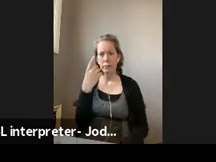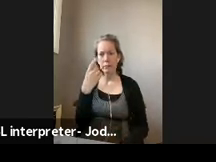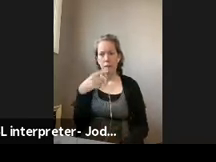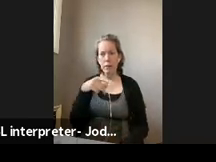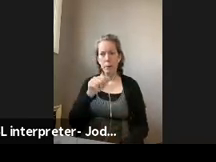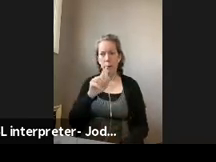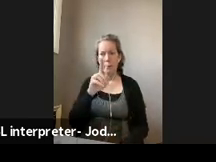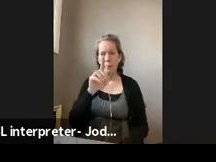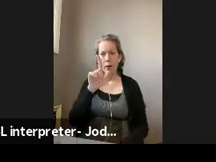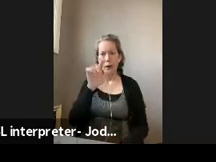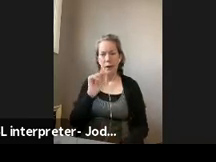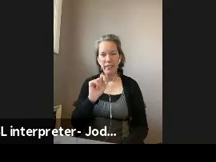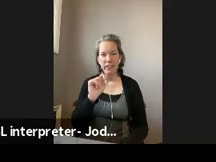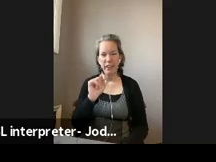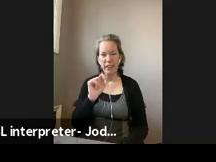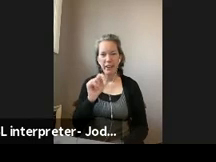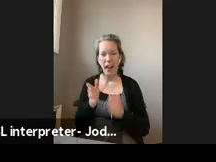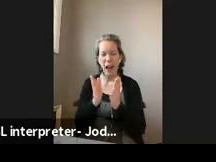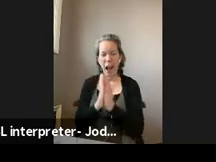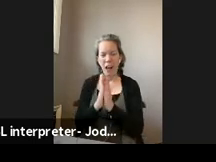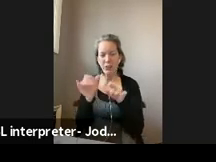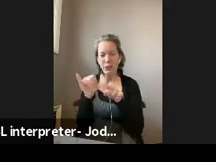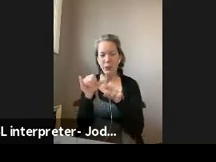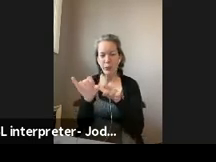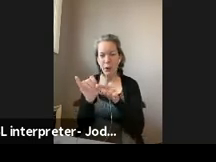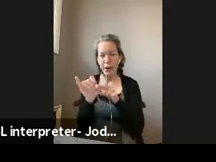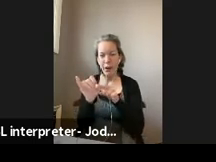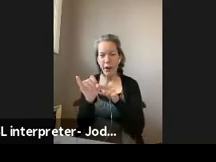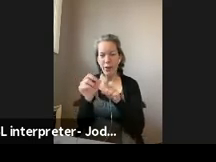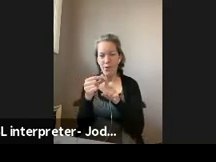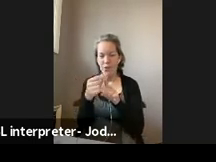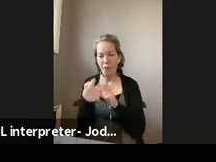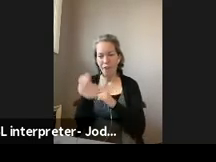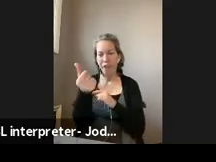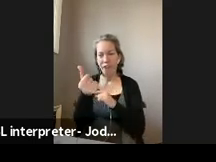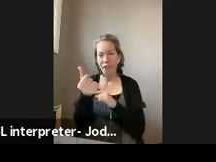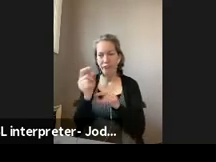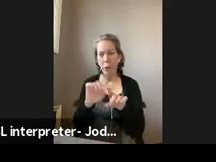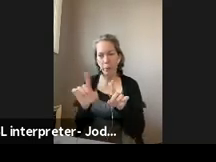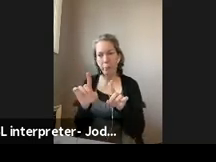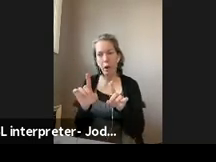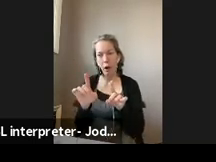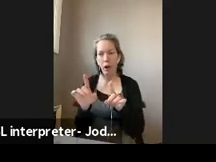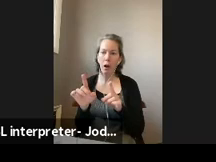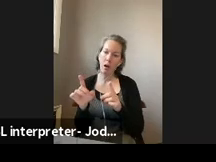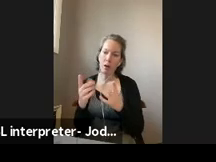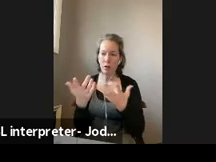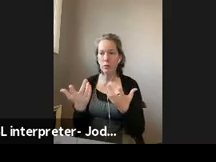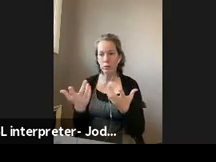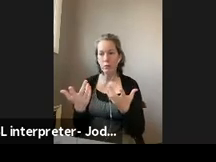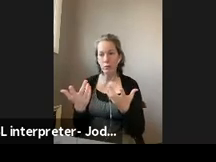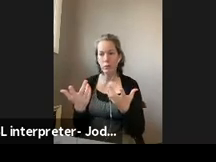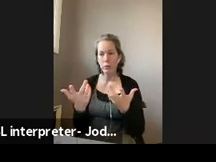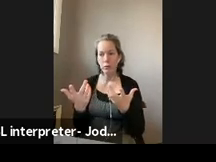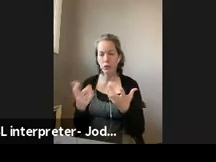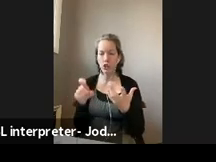like, say, F-bombs, but it looks like it takes out the phrase rape culture. But rape culture is a real thing and definitely something that we should